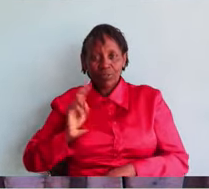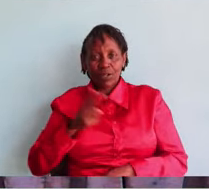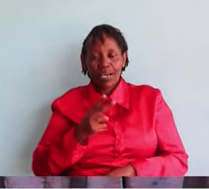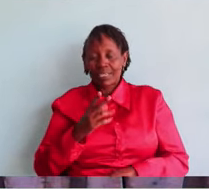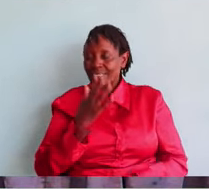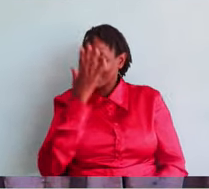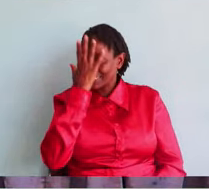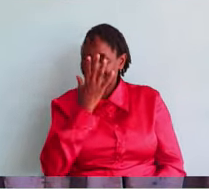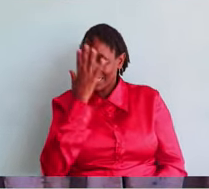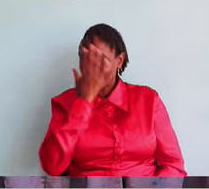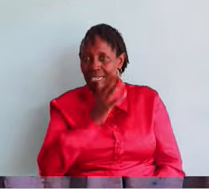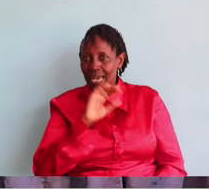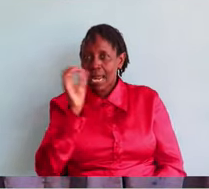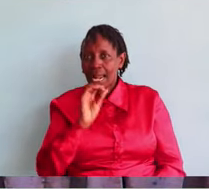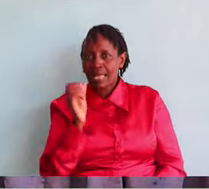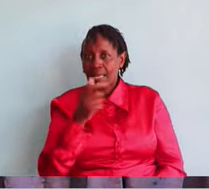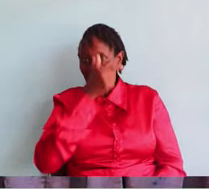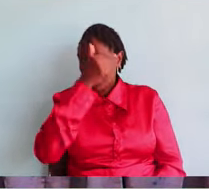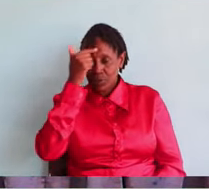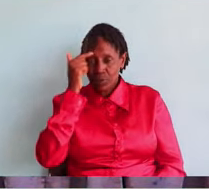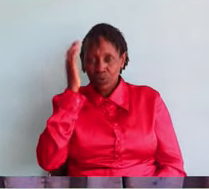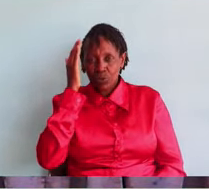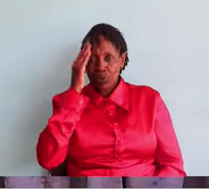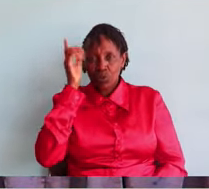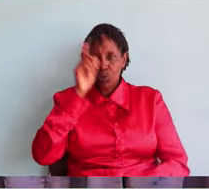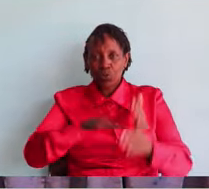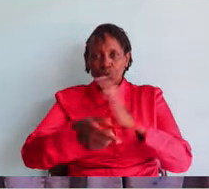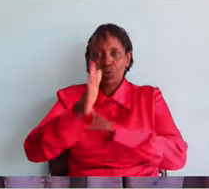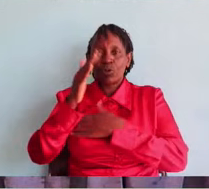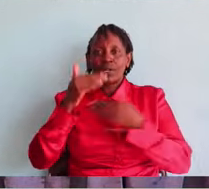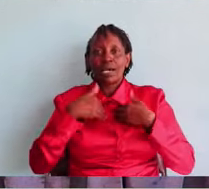shy because we know what he has done for us.